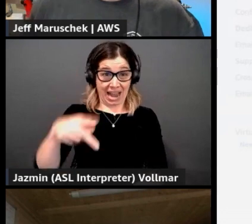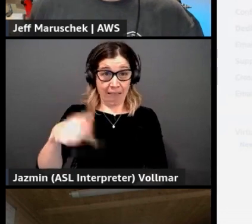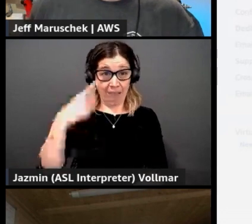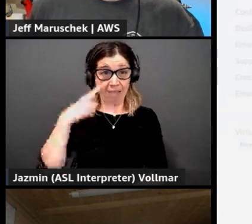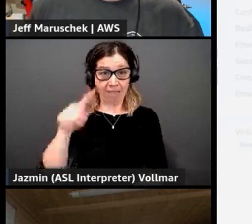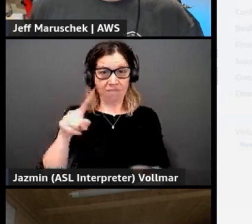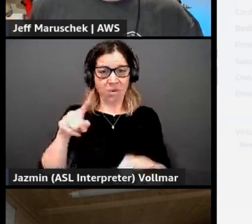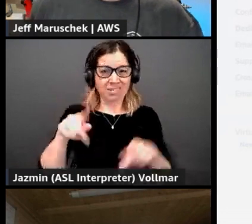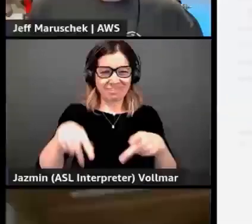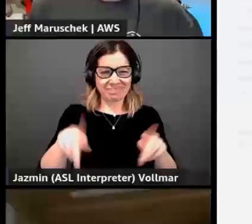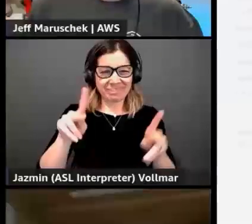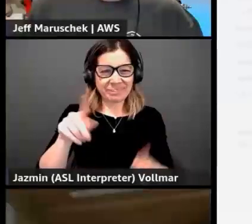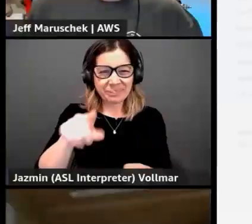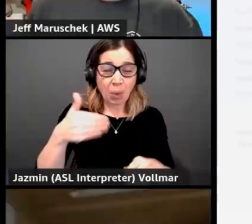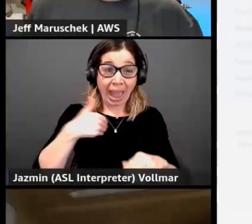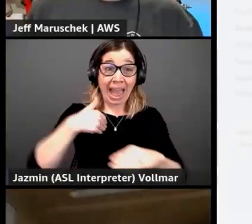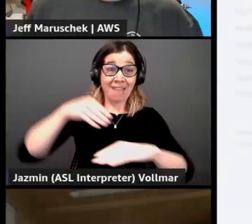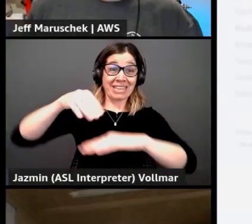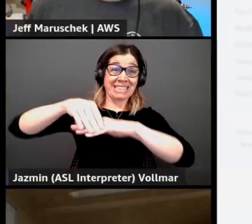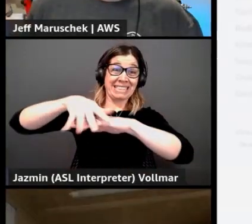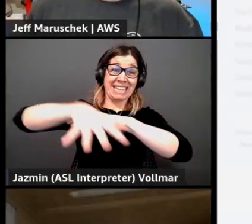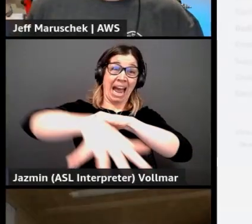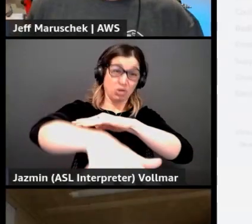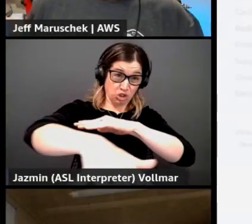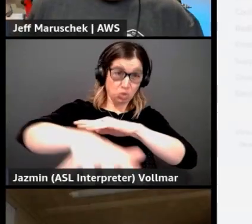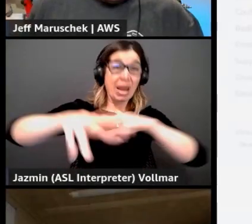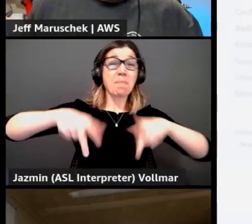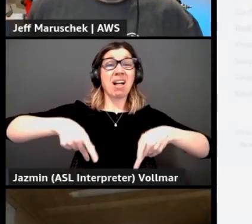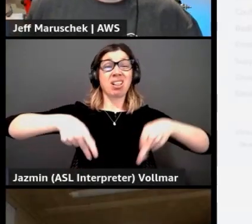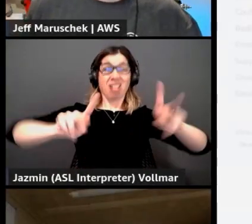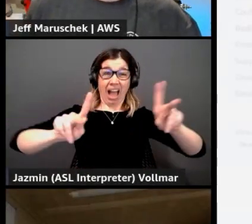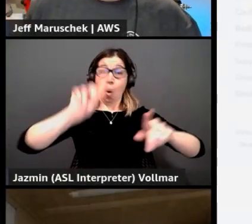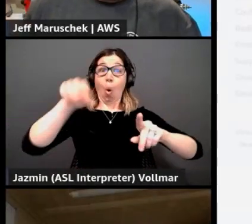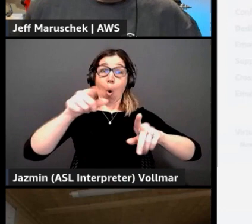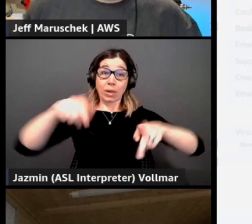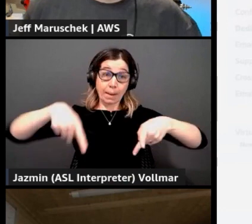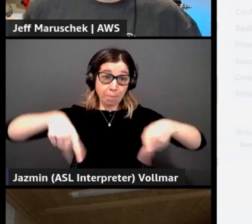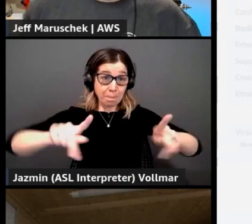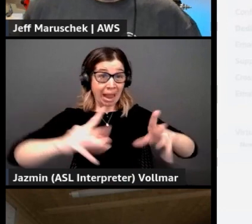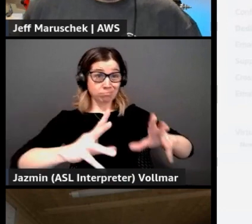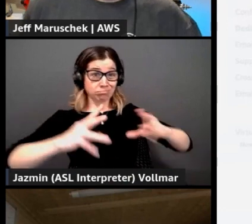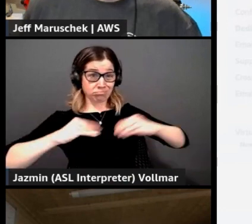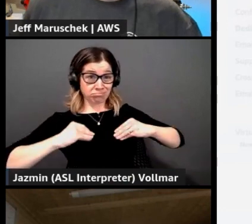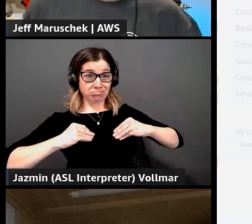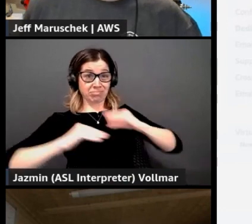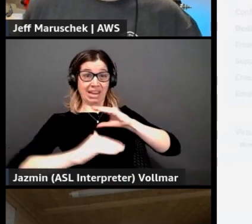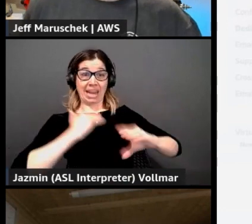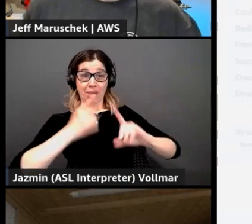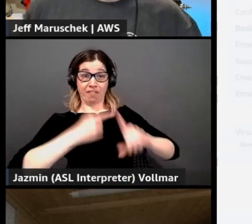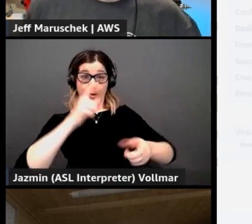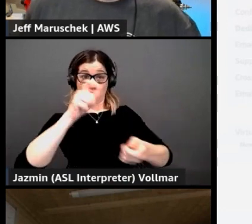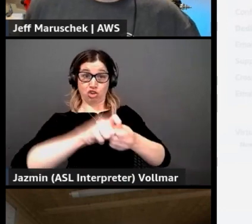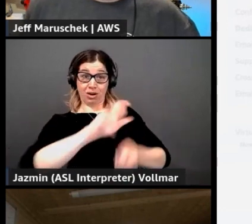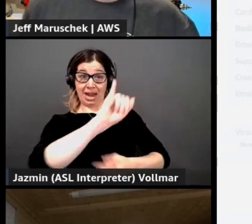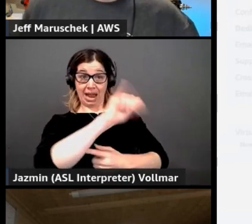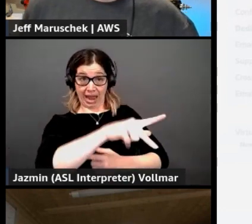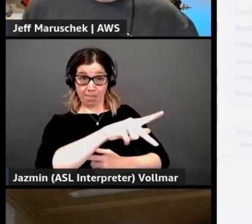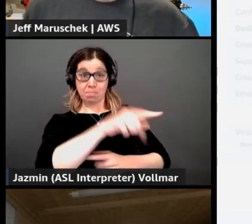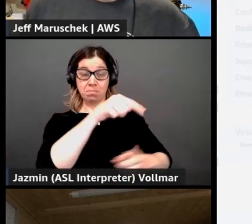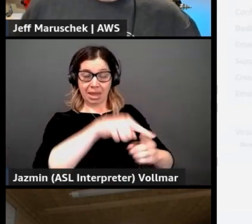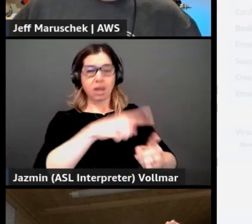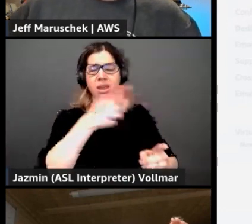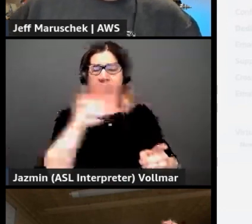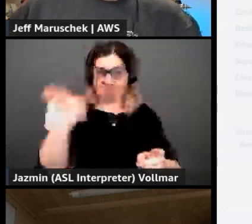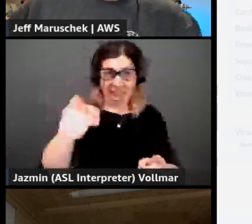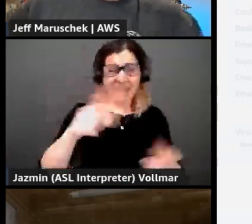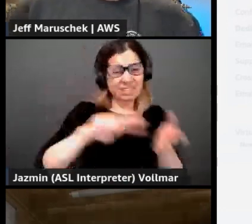have a downstream system that only is allowed to receive email from a specific IP. The nature of our dynamic allocation means we will give you IPs,